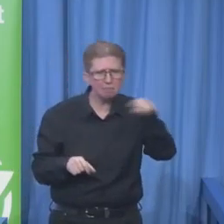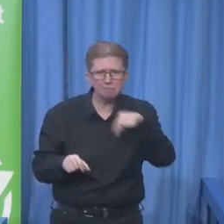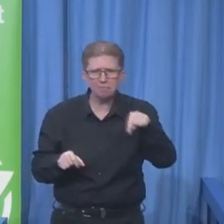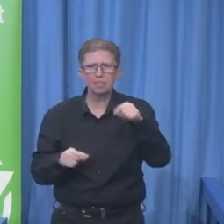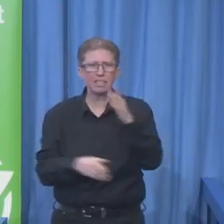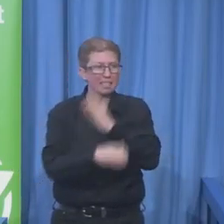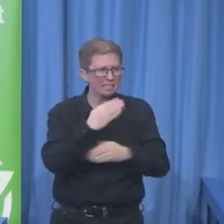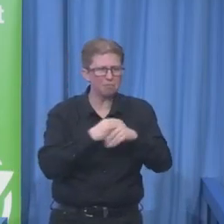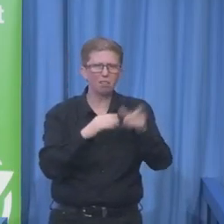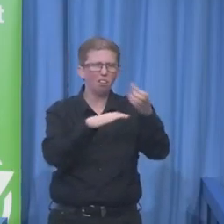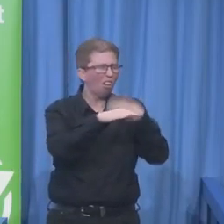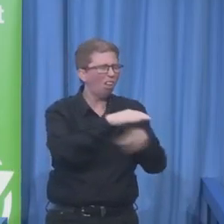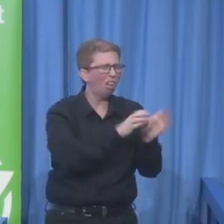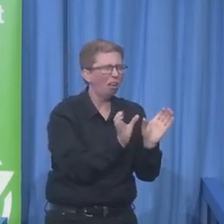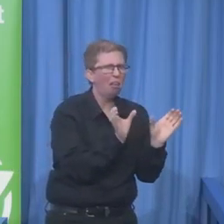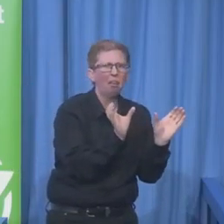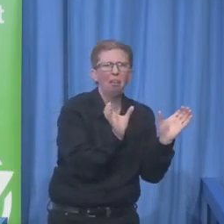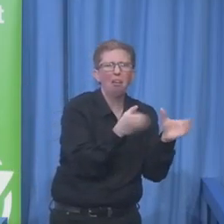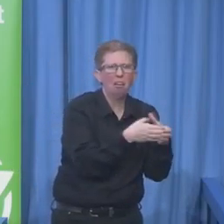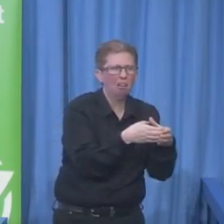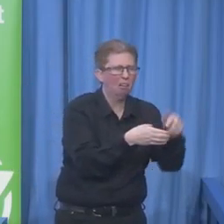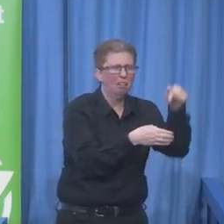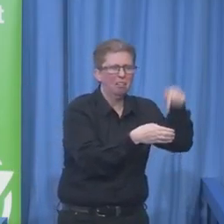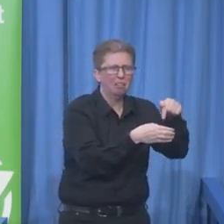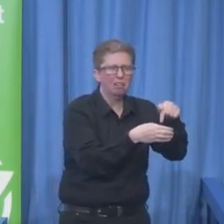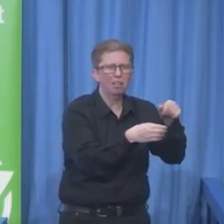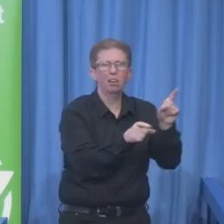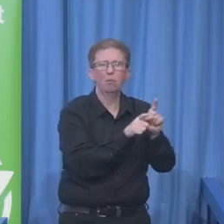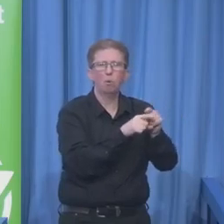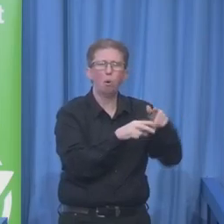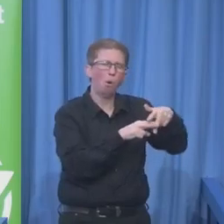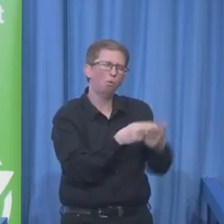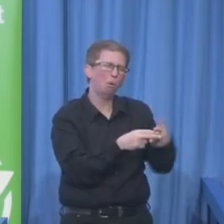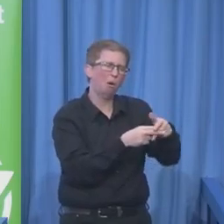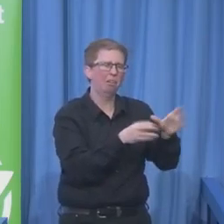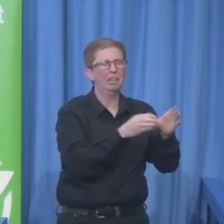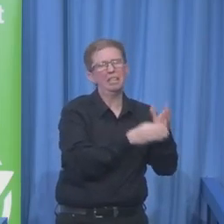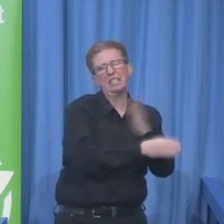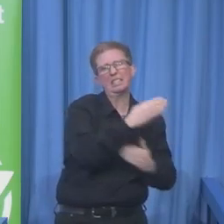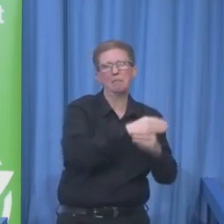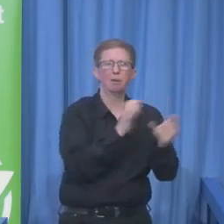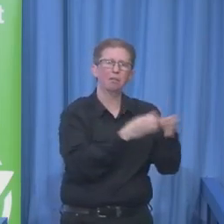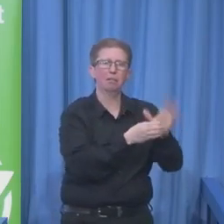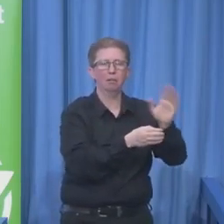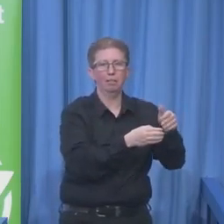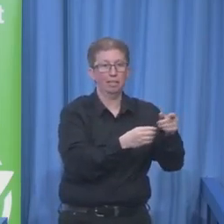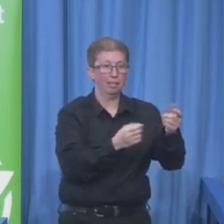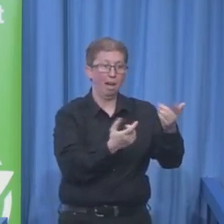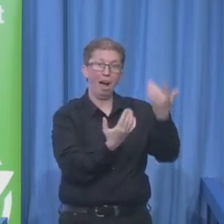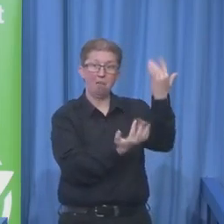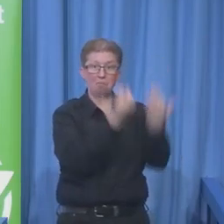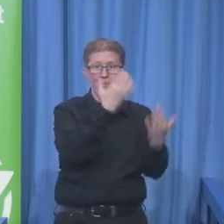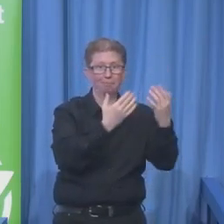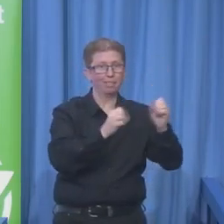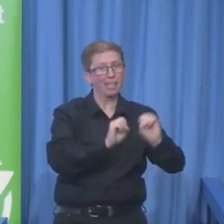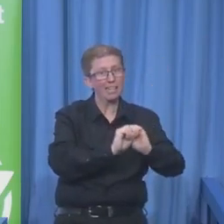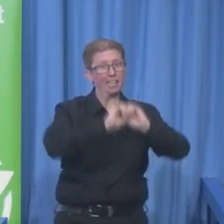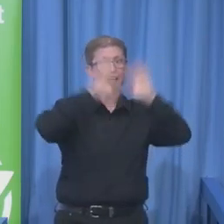worldwide still live in big institutions without personal rights, because many of